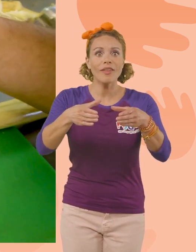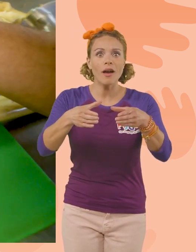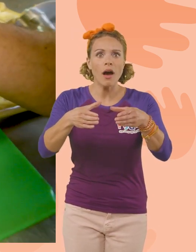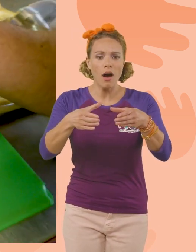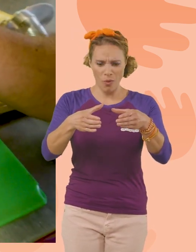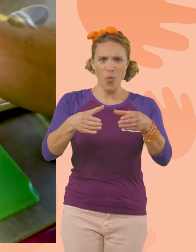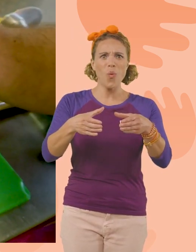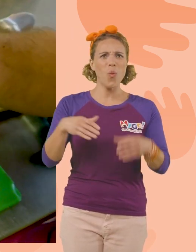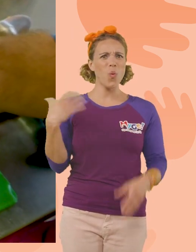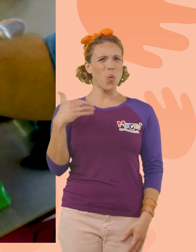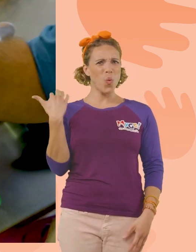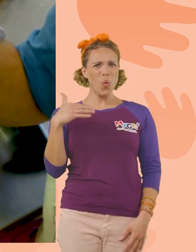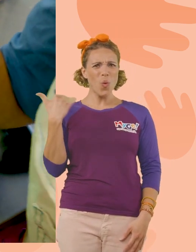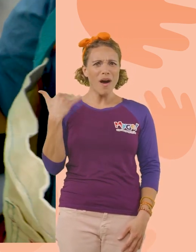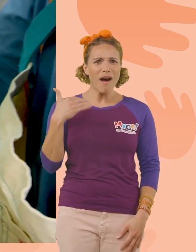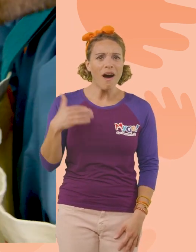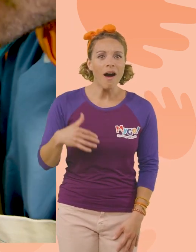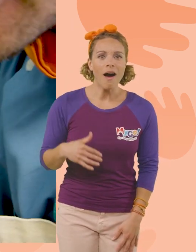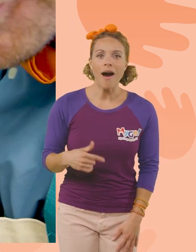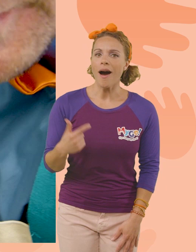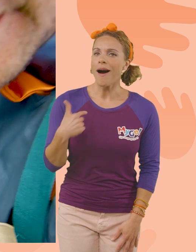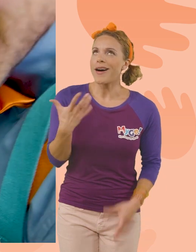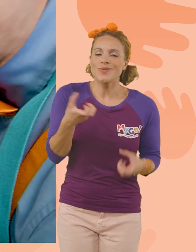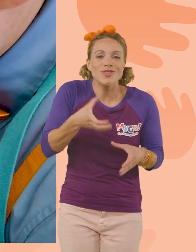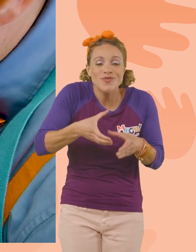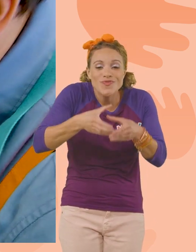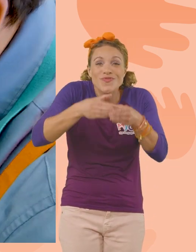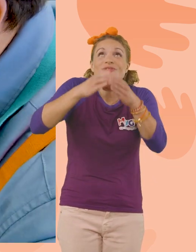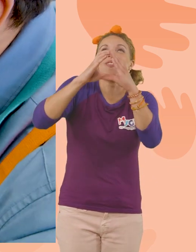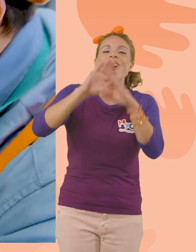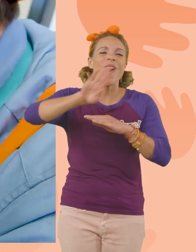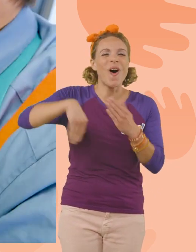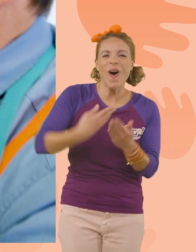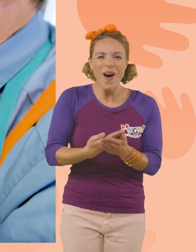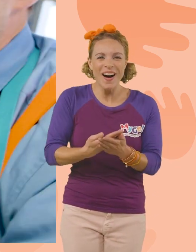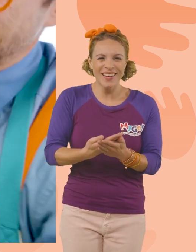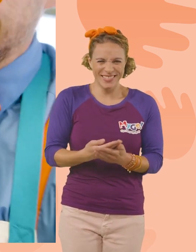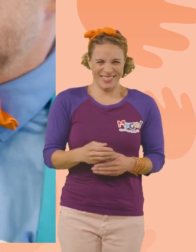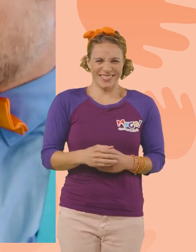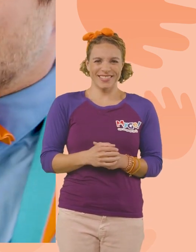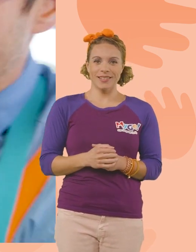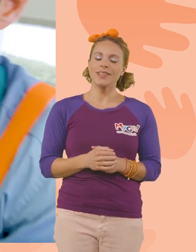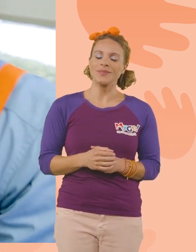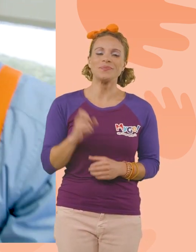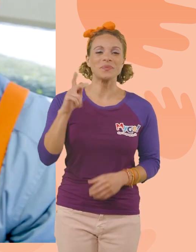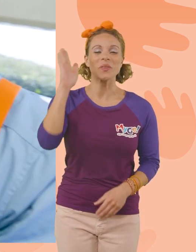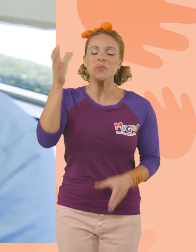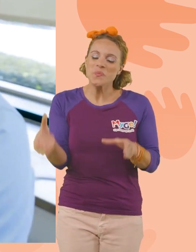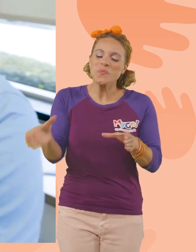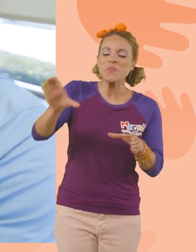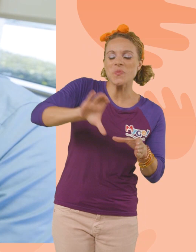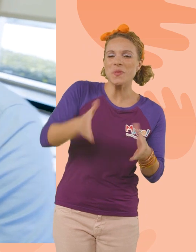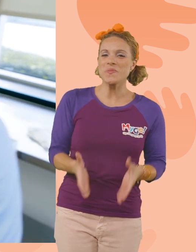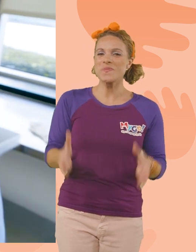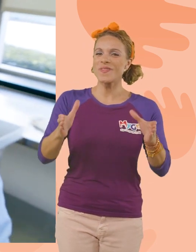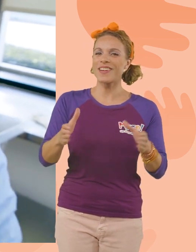Wow! Look at all that liquid! I just want to drink it all up. Oh, okay, we'll put that in the